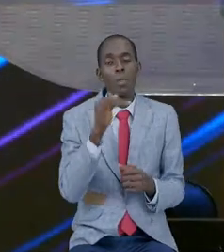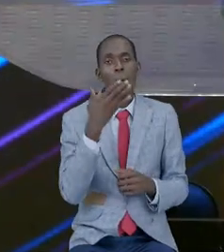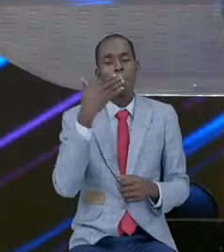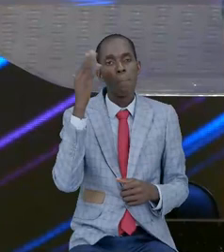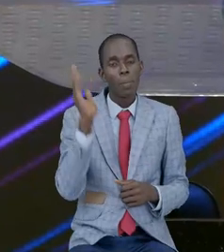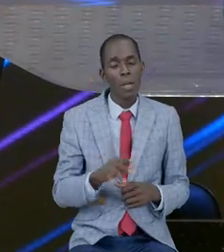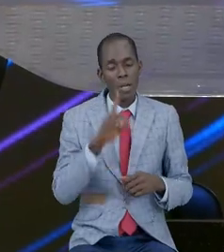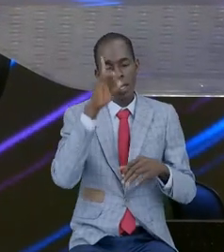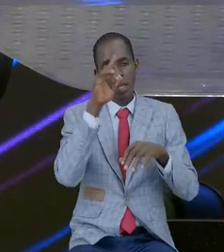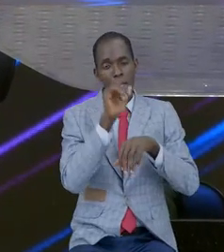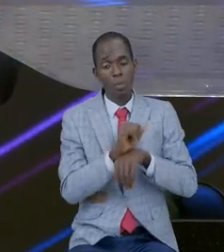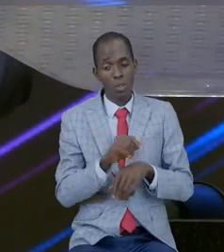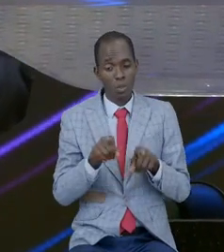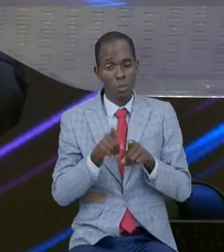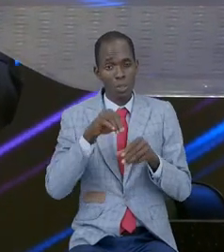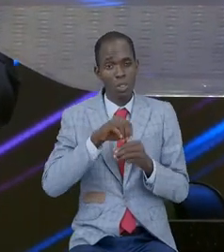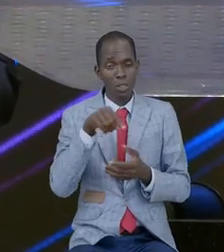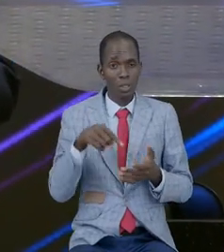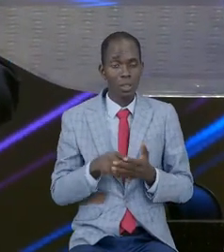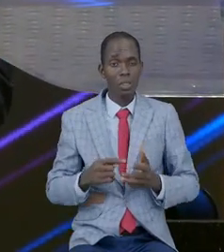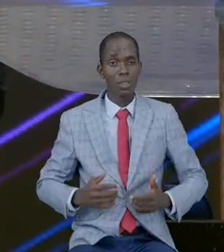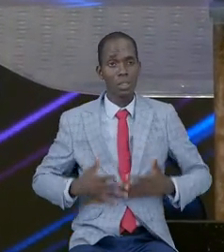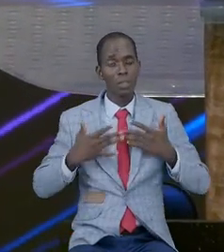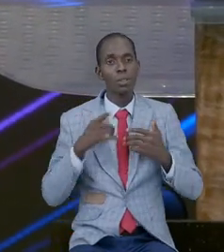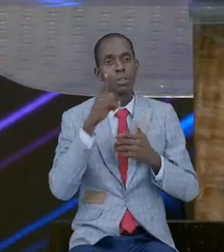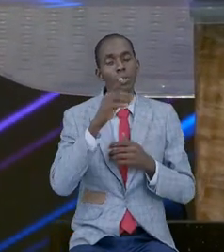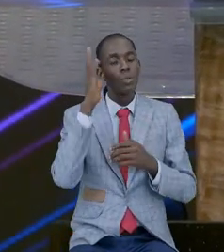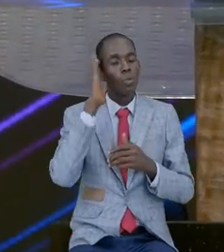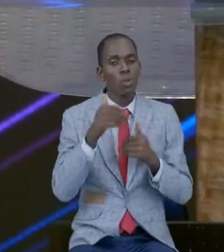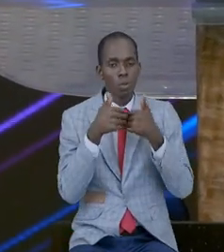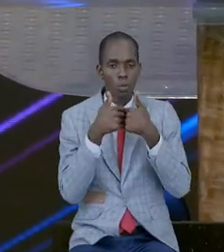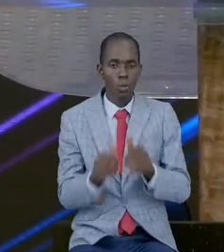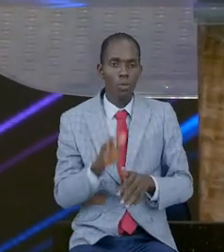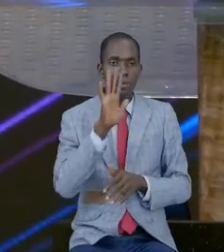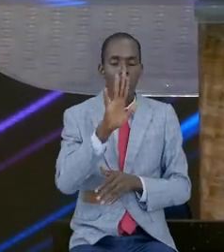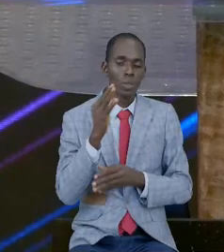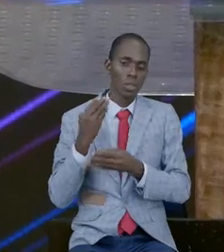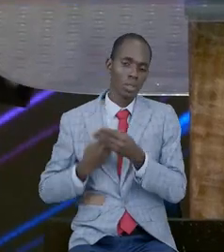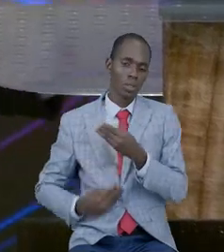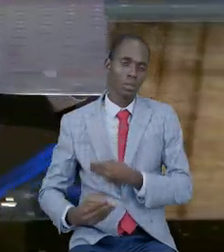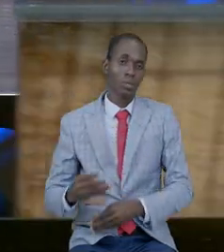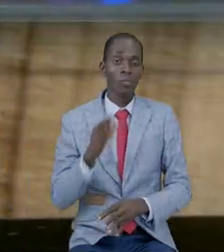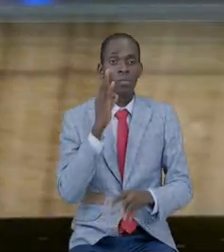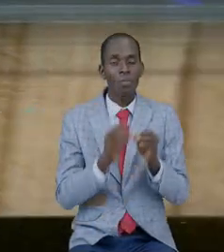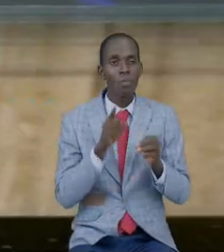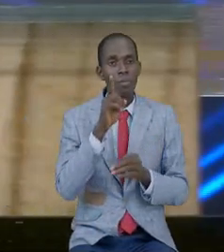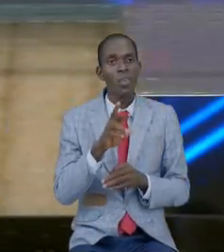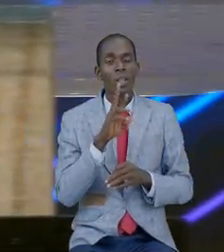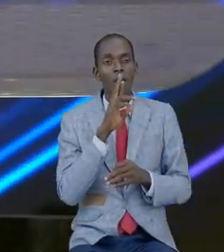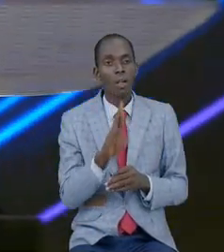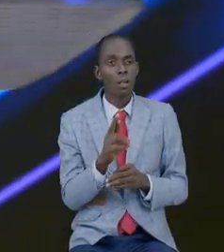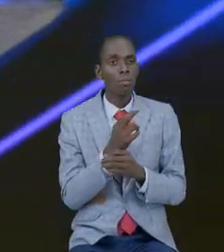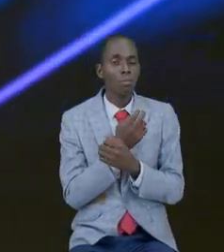even in this life you lose your inherent chance if you're bounced by